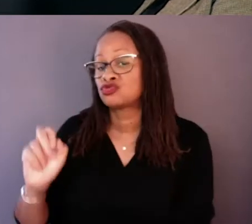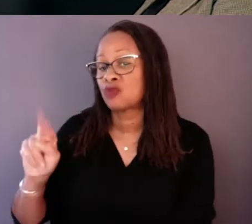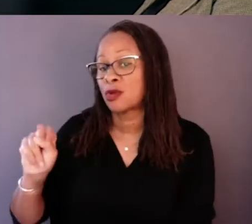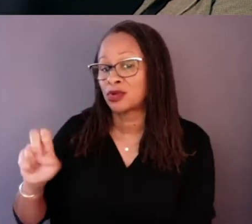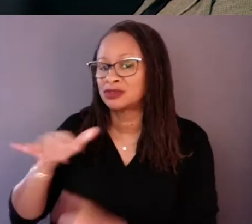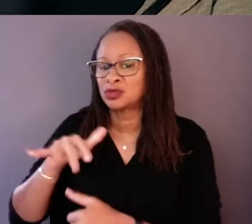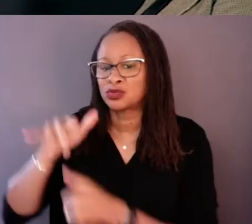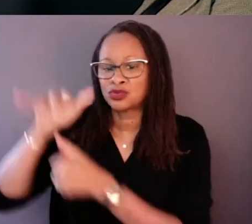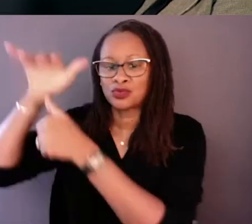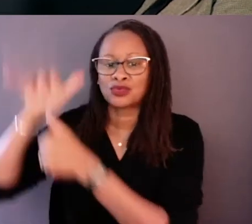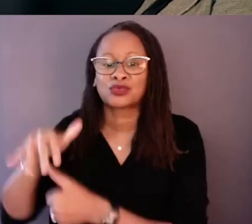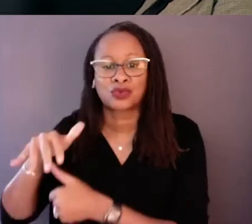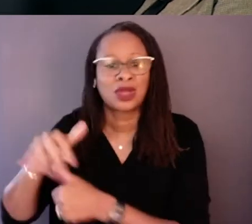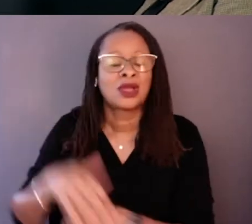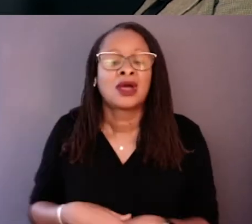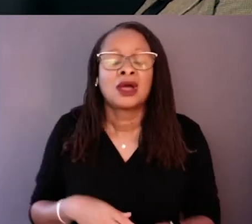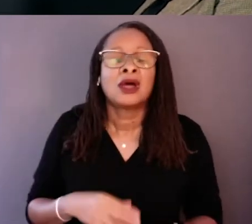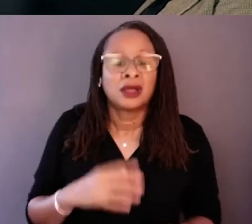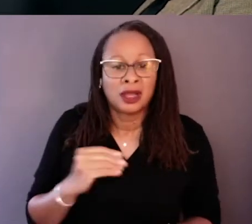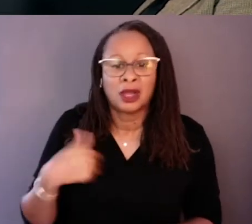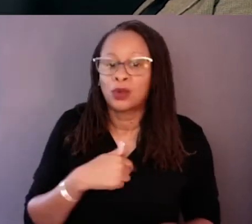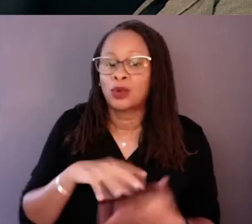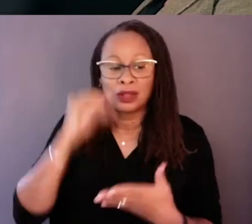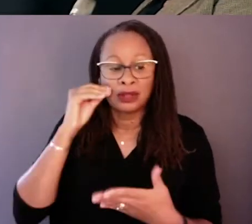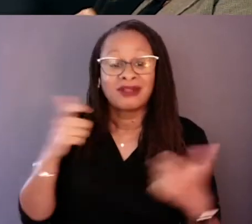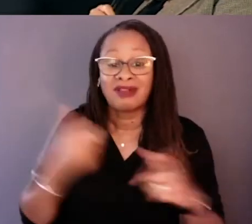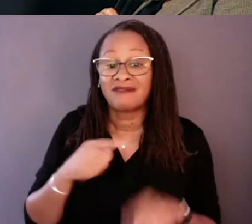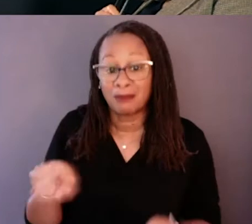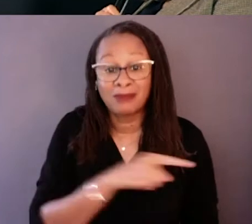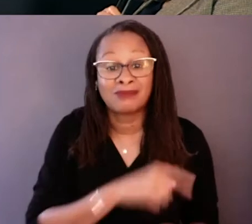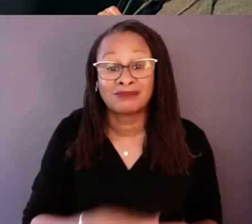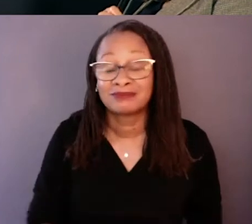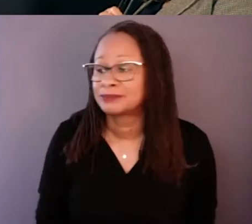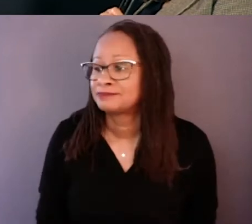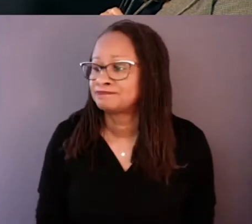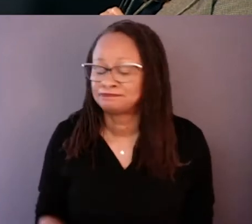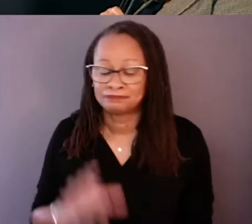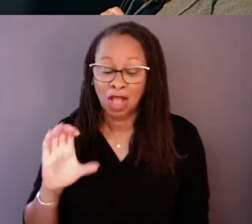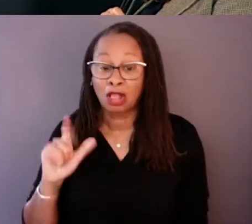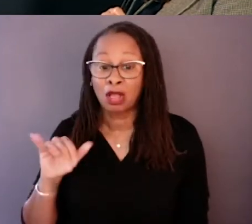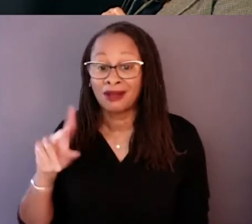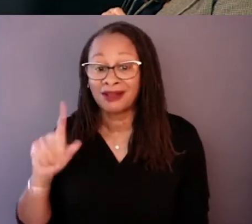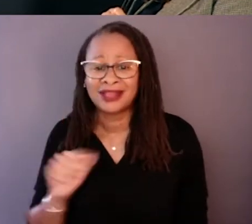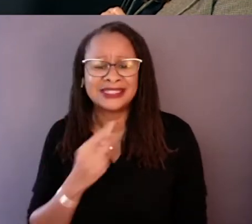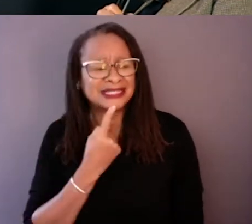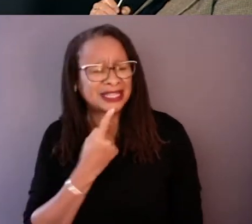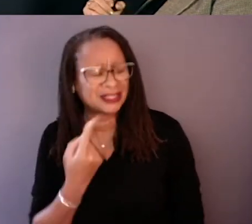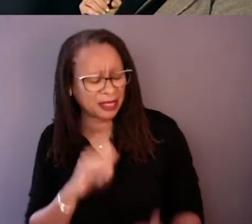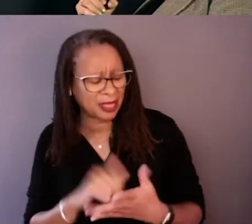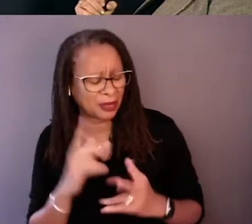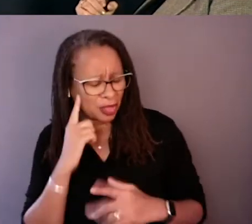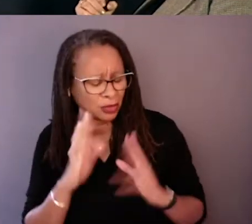he's doing pretty well. And yeah, we're learning a lot from them. He said something that I thought was really great. Where he said something like, you know, we